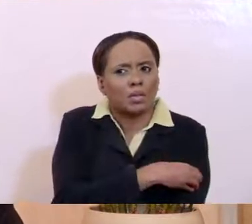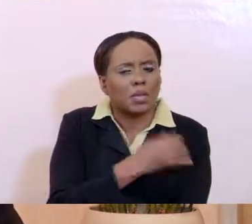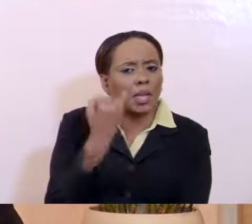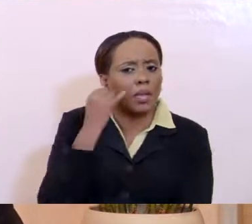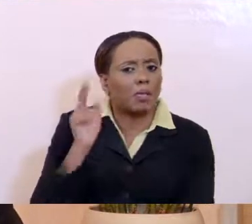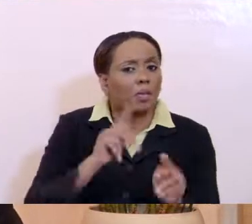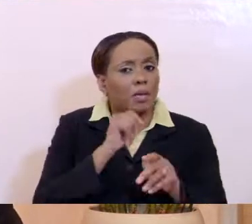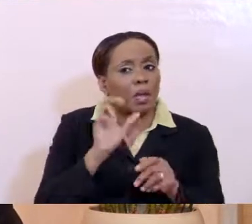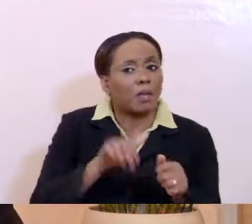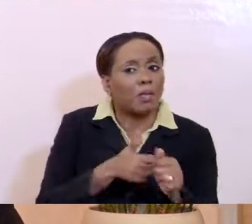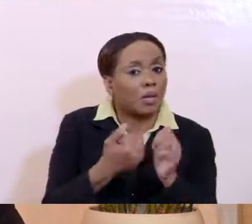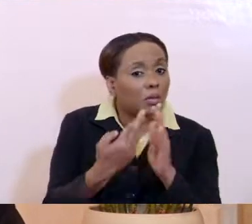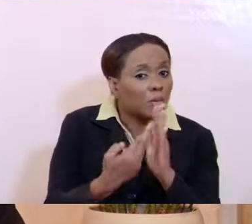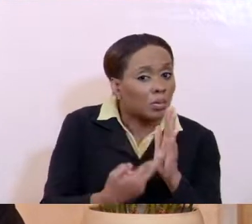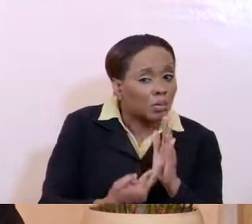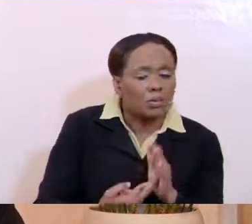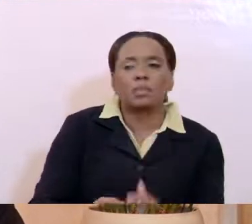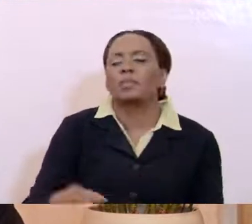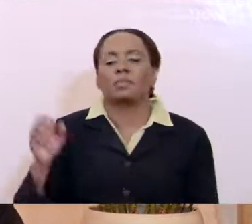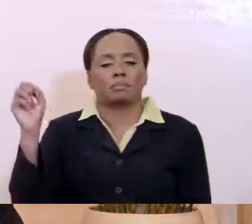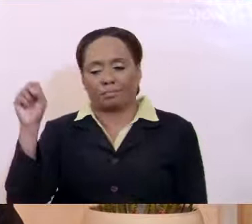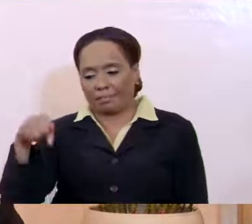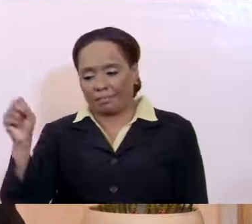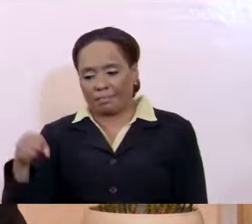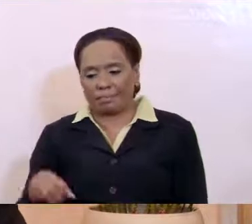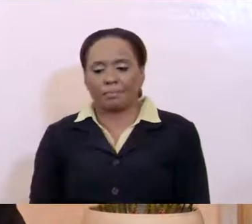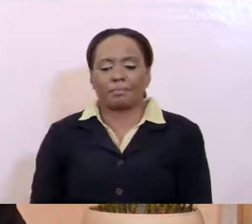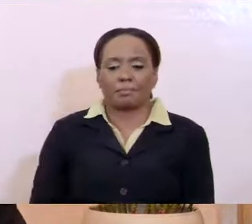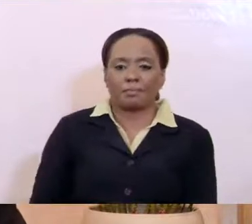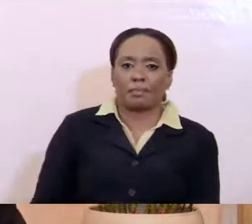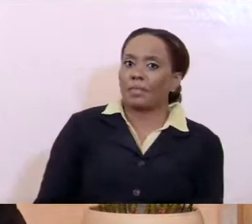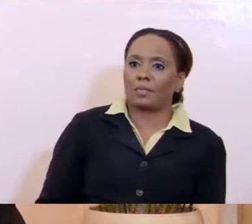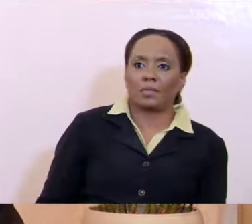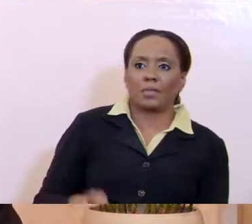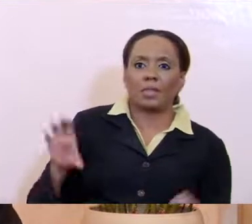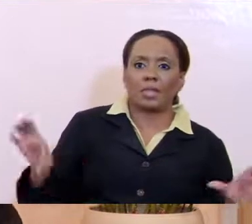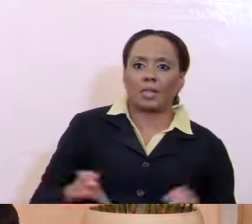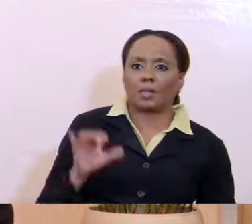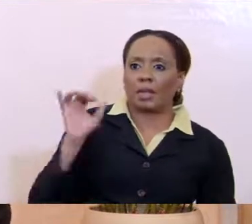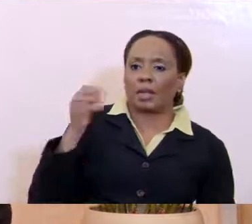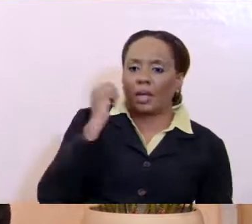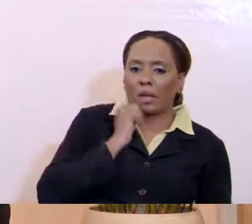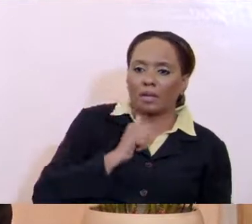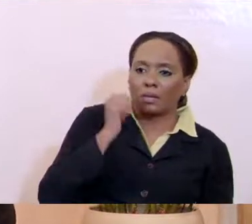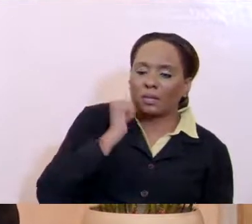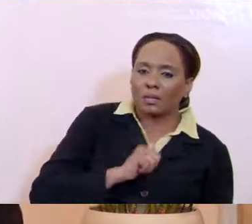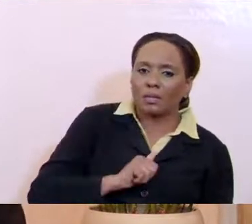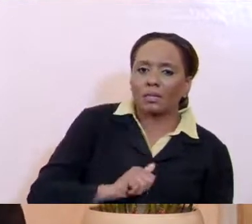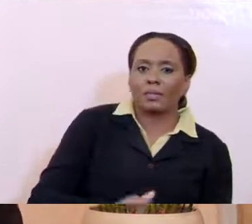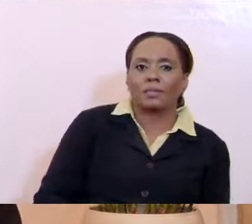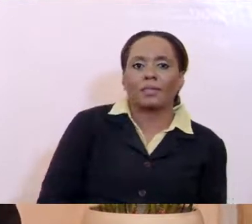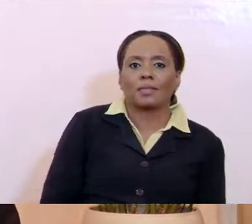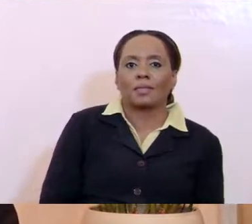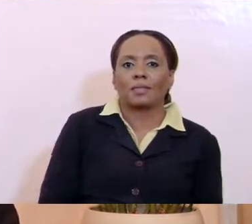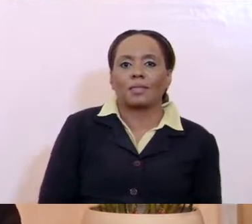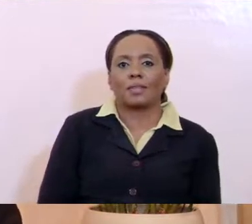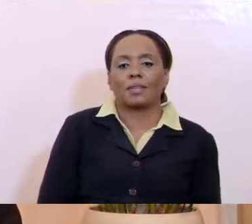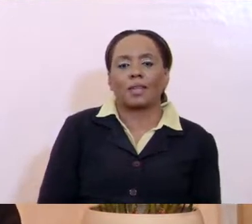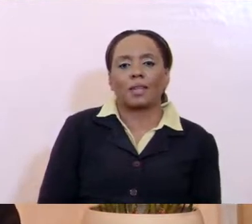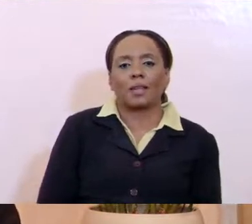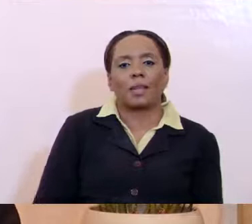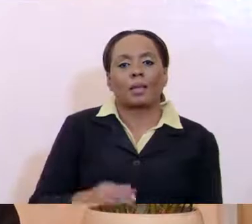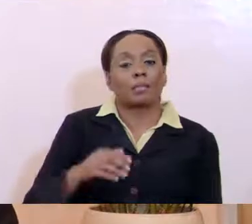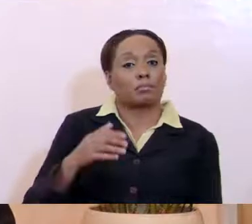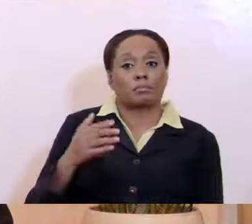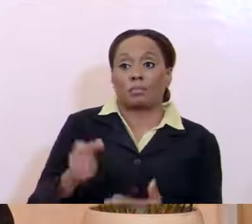the protocols? That's correct, sir. But that is what they do every day. Every time the COVID unit shuts down